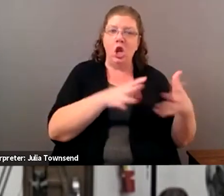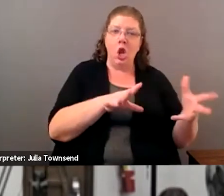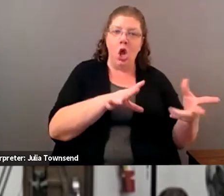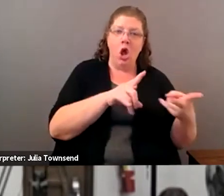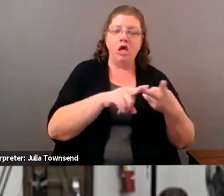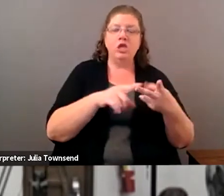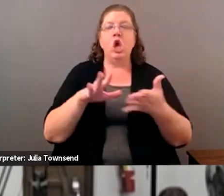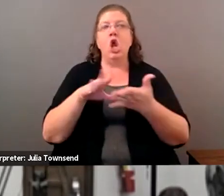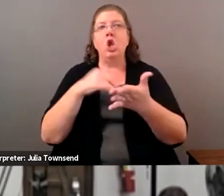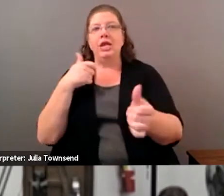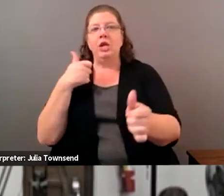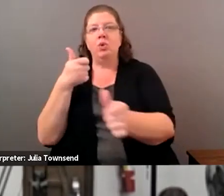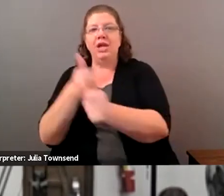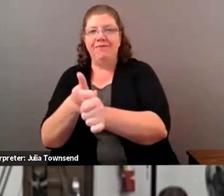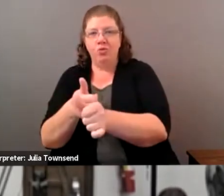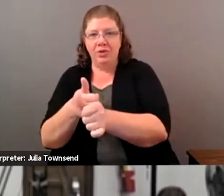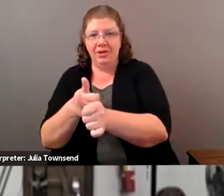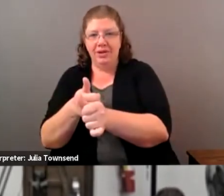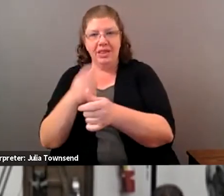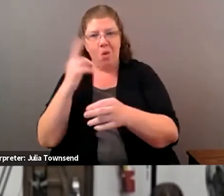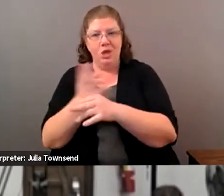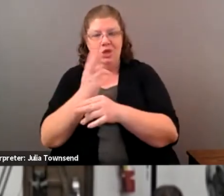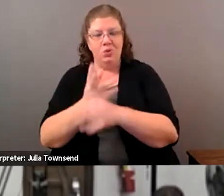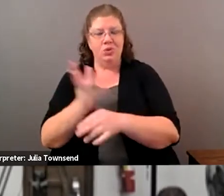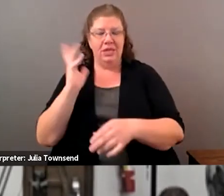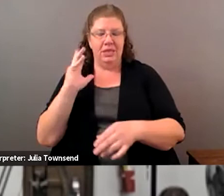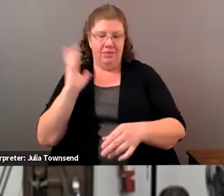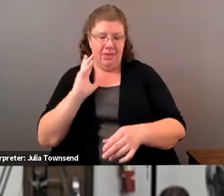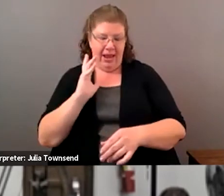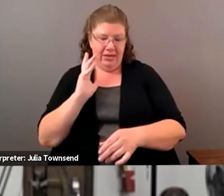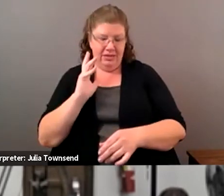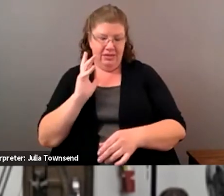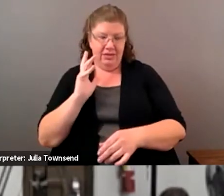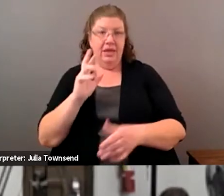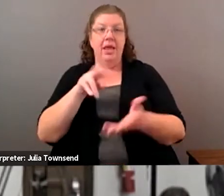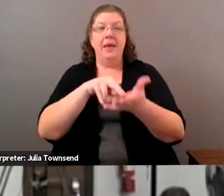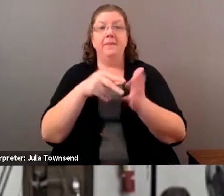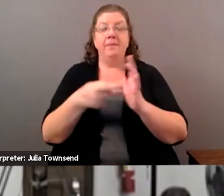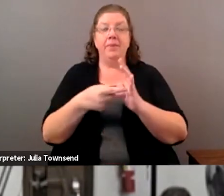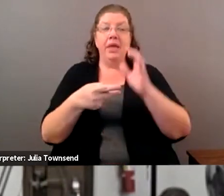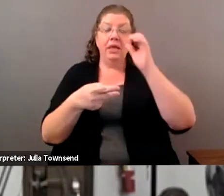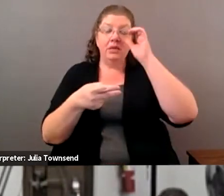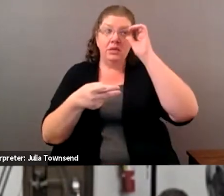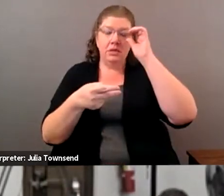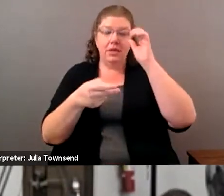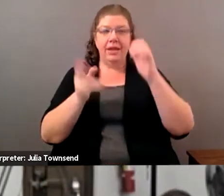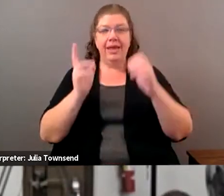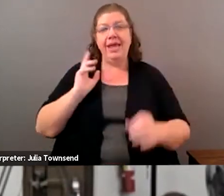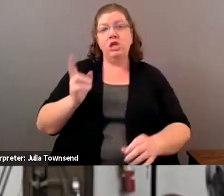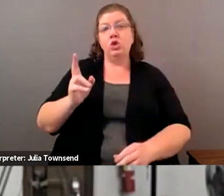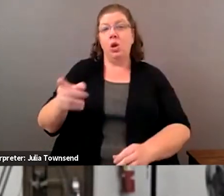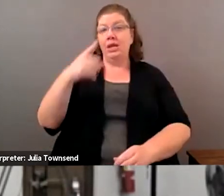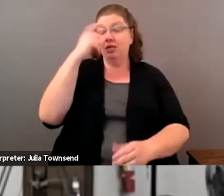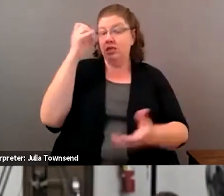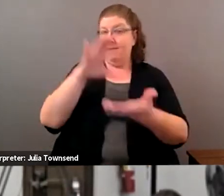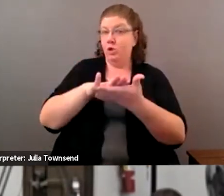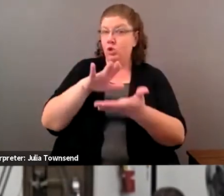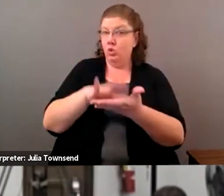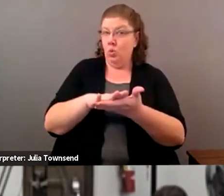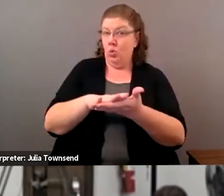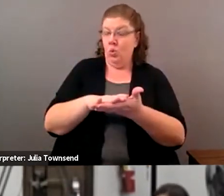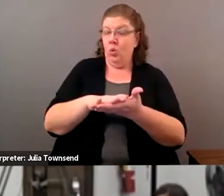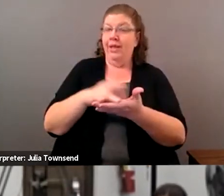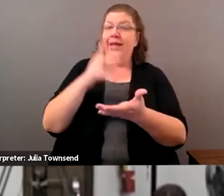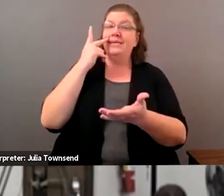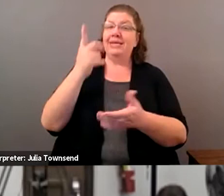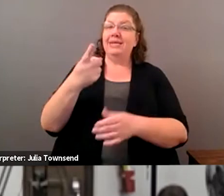language that we generally have used in the past, which means that historically, summer school is seen as